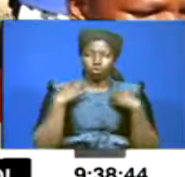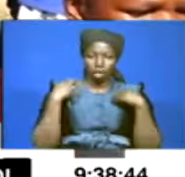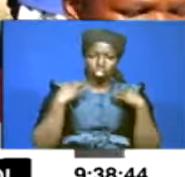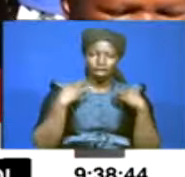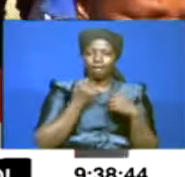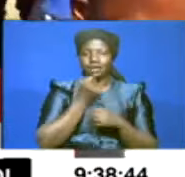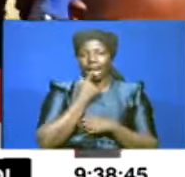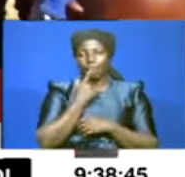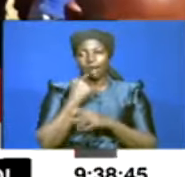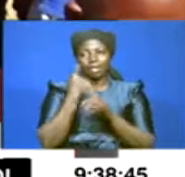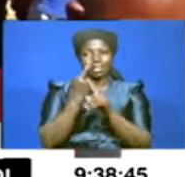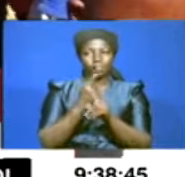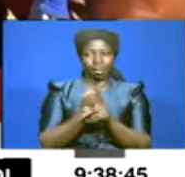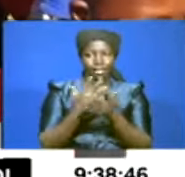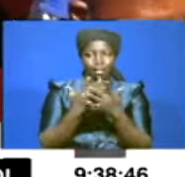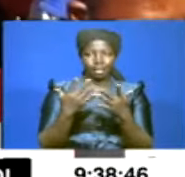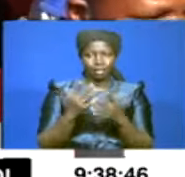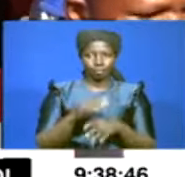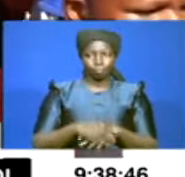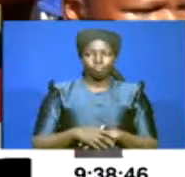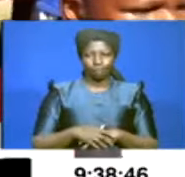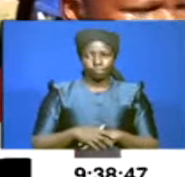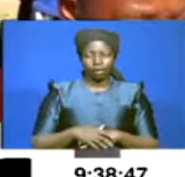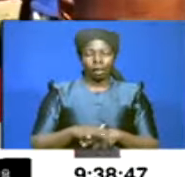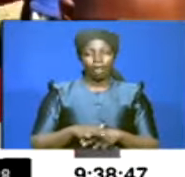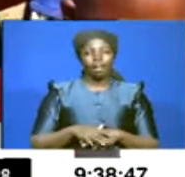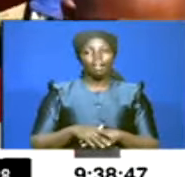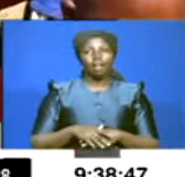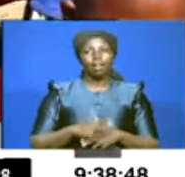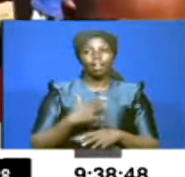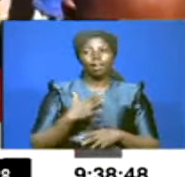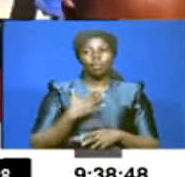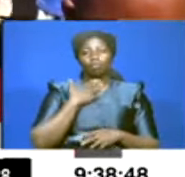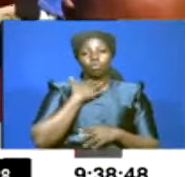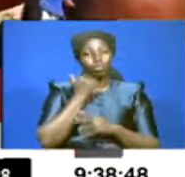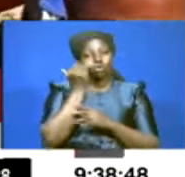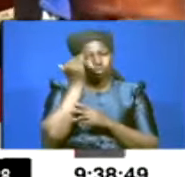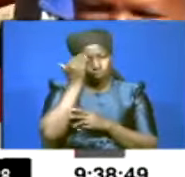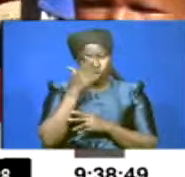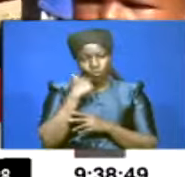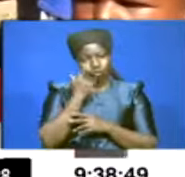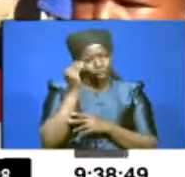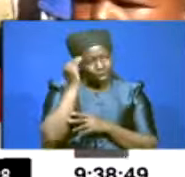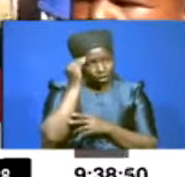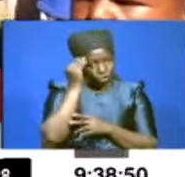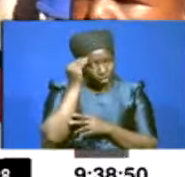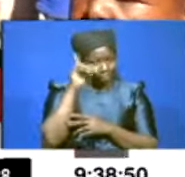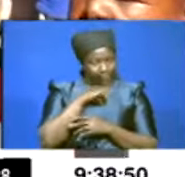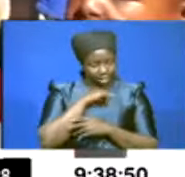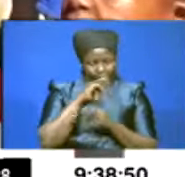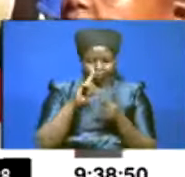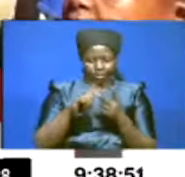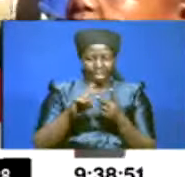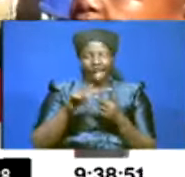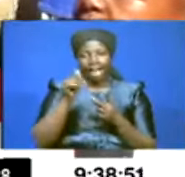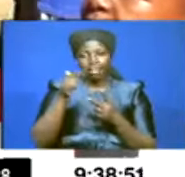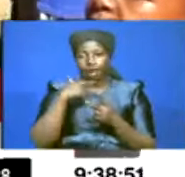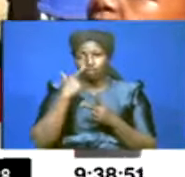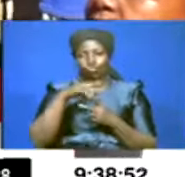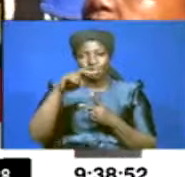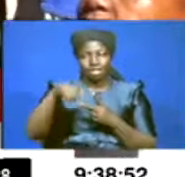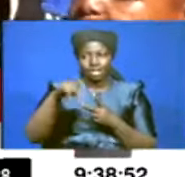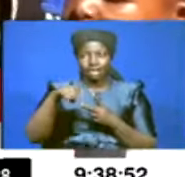mambo kama hayo. Tuweza tujue wale ambao wako na elimu, wale ambao wanahitaji ku wale